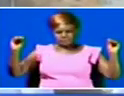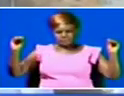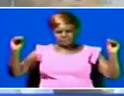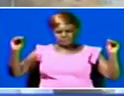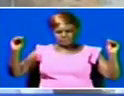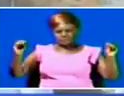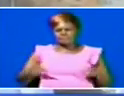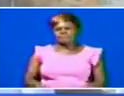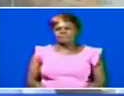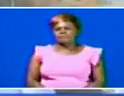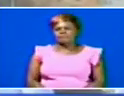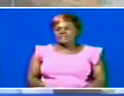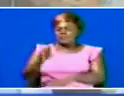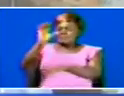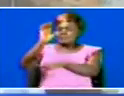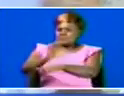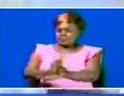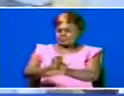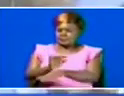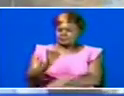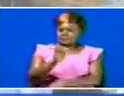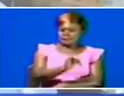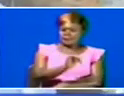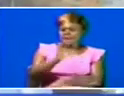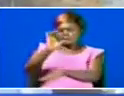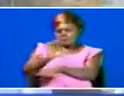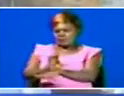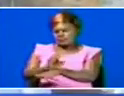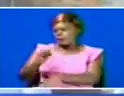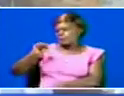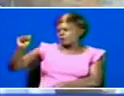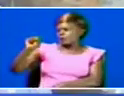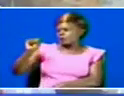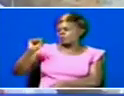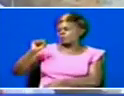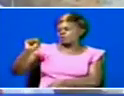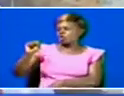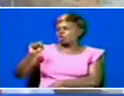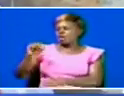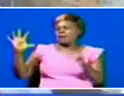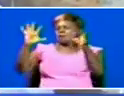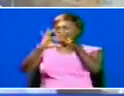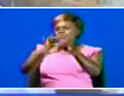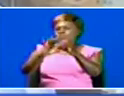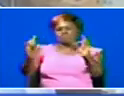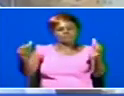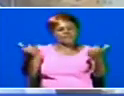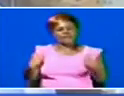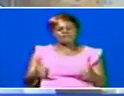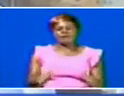ones. Kanisa inabaki kanisa. Siasa ni siasa. Hakuna wakati inashikana pamoja.